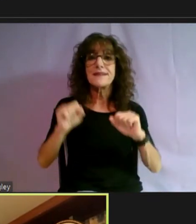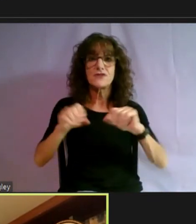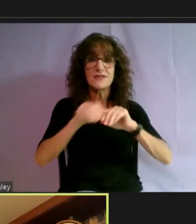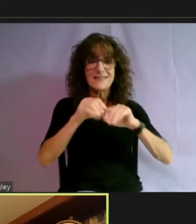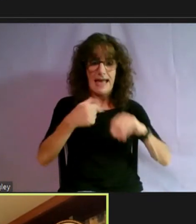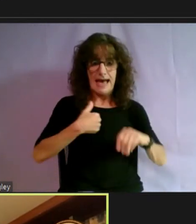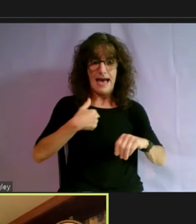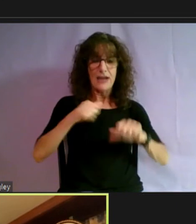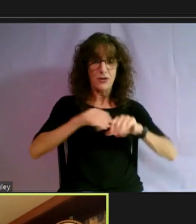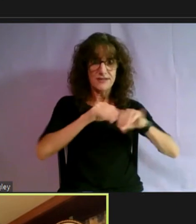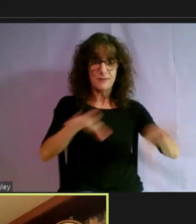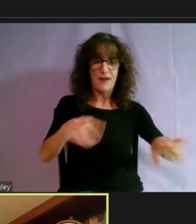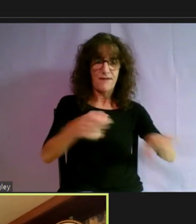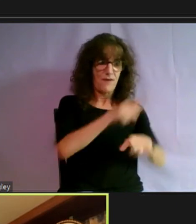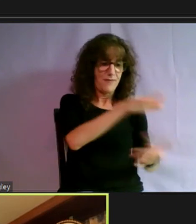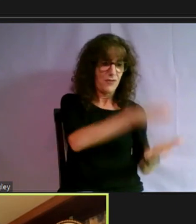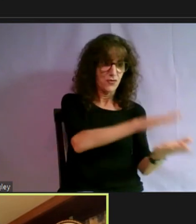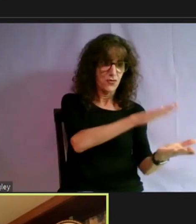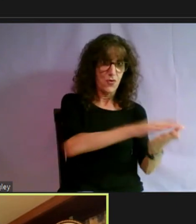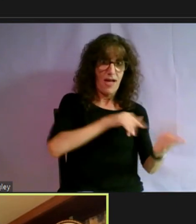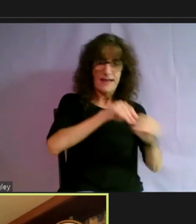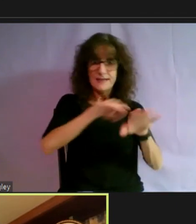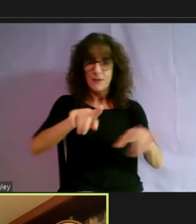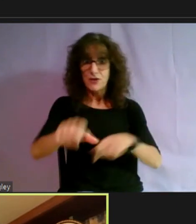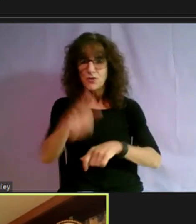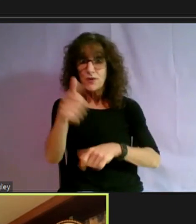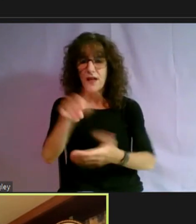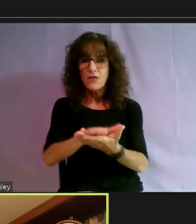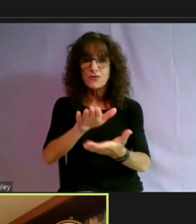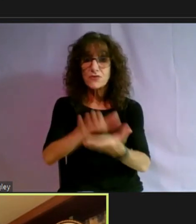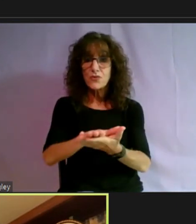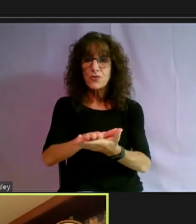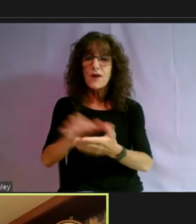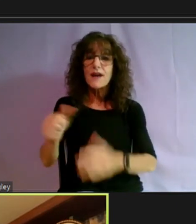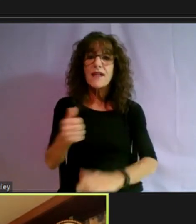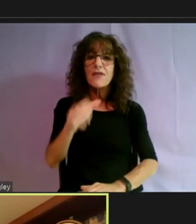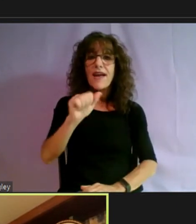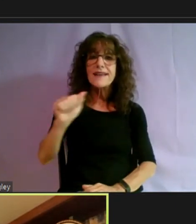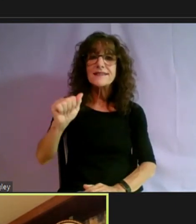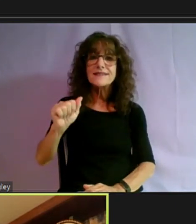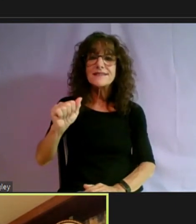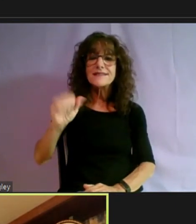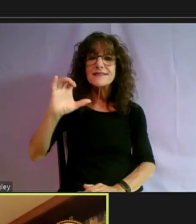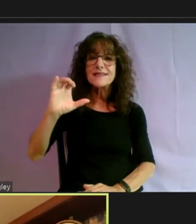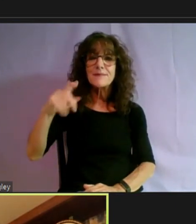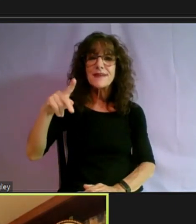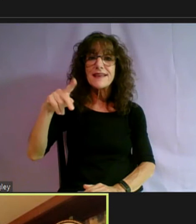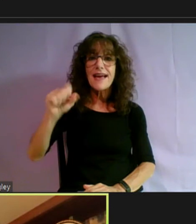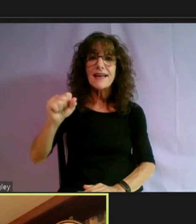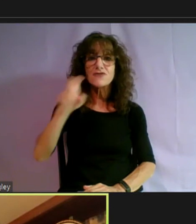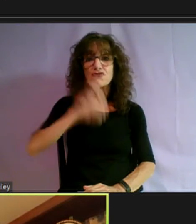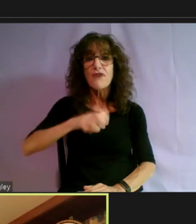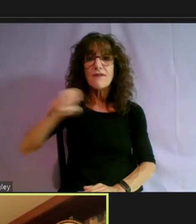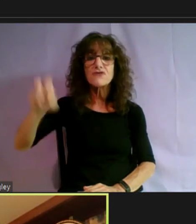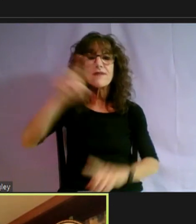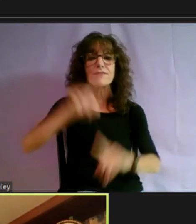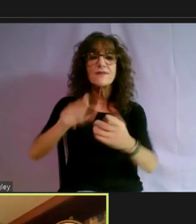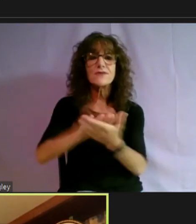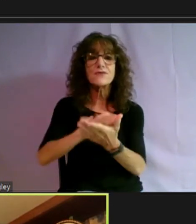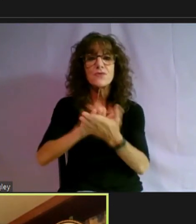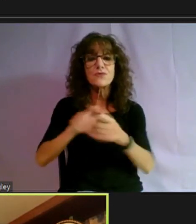one school community to another. Many other AACPS employees also travel to different schools throughout the week. My question